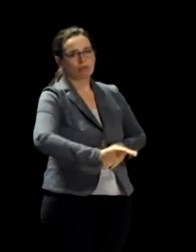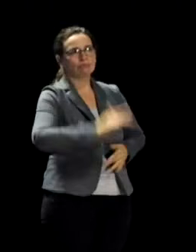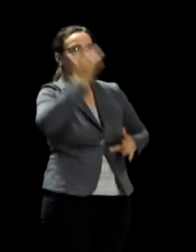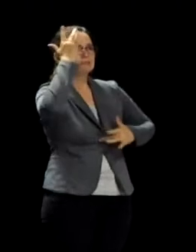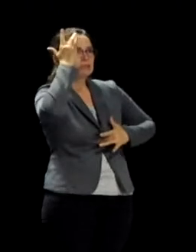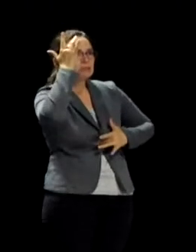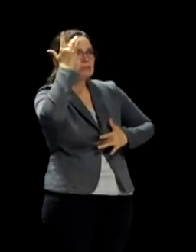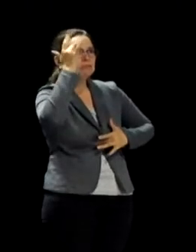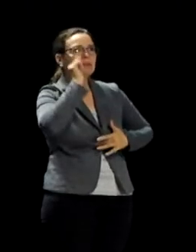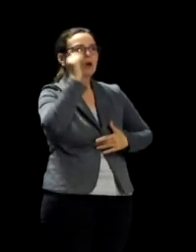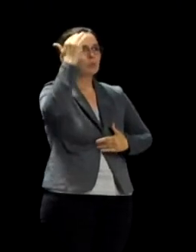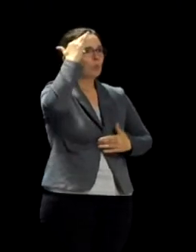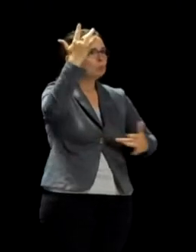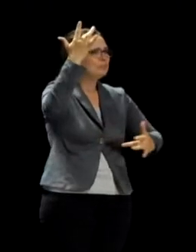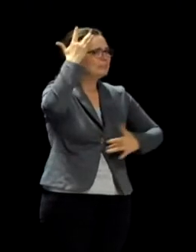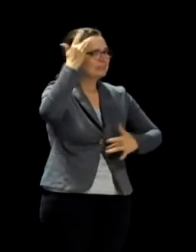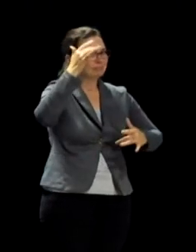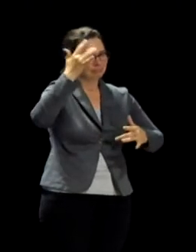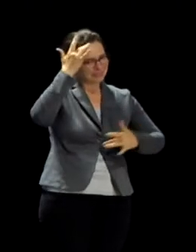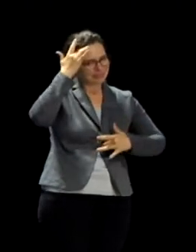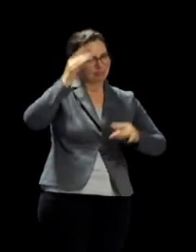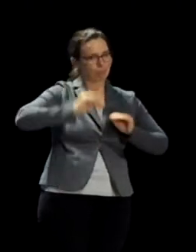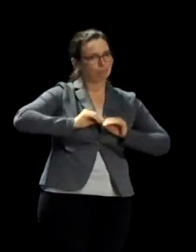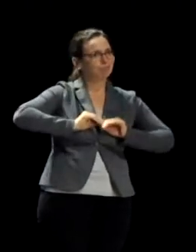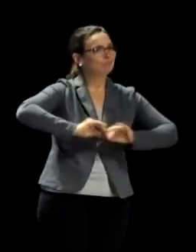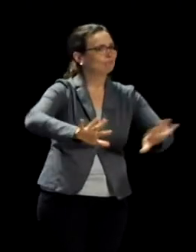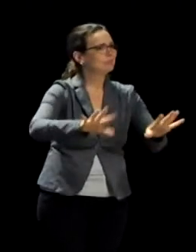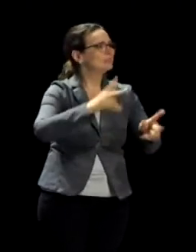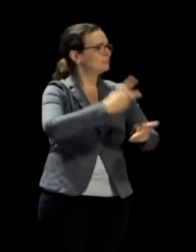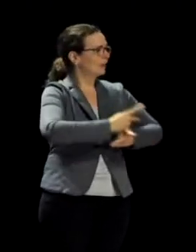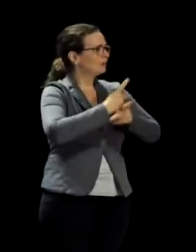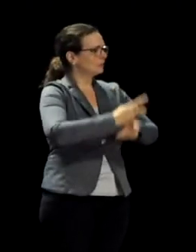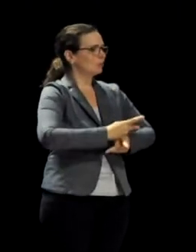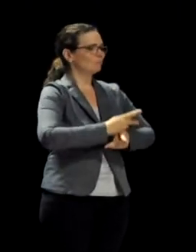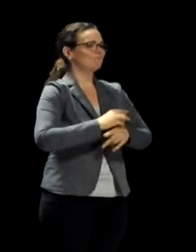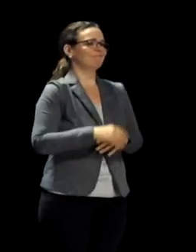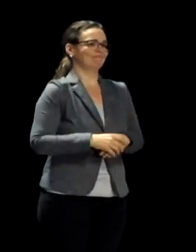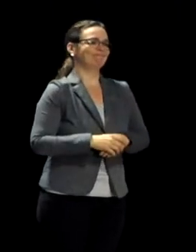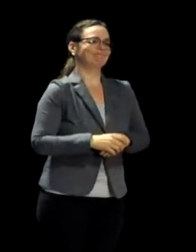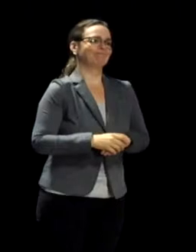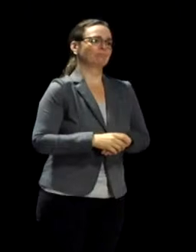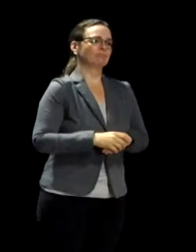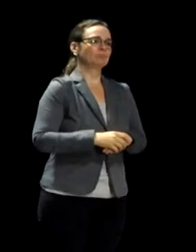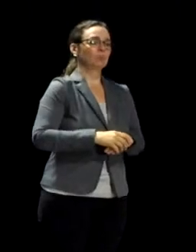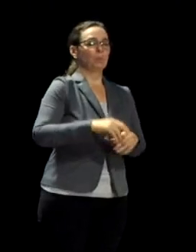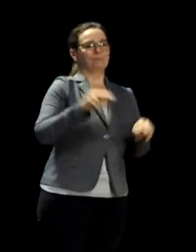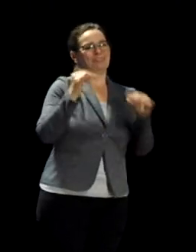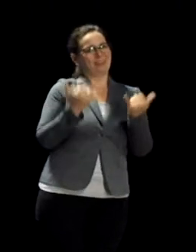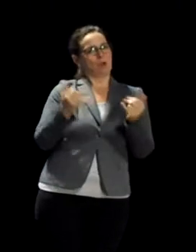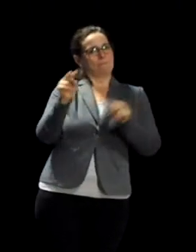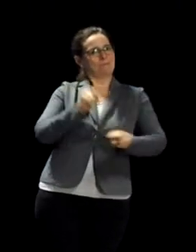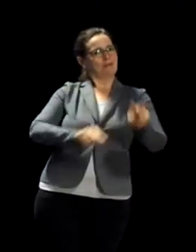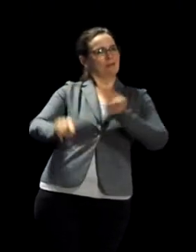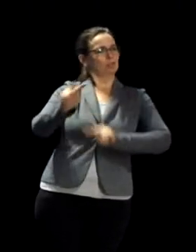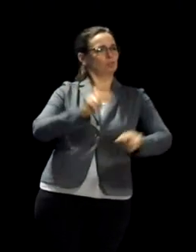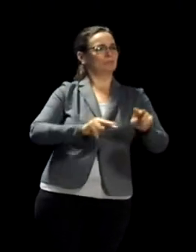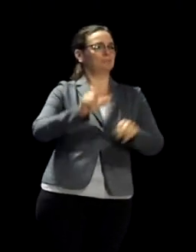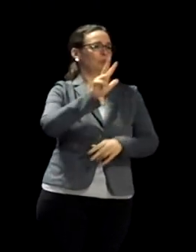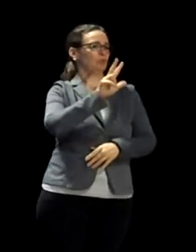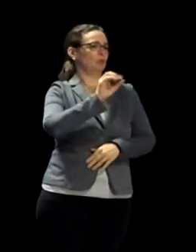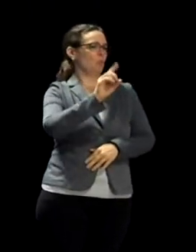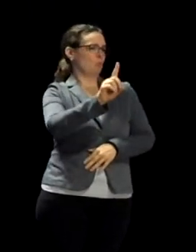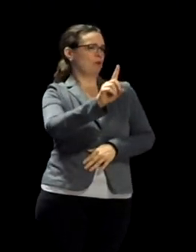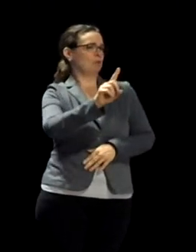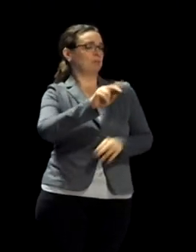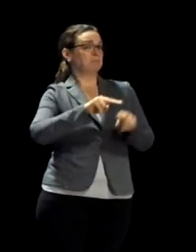since yesterday. The last time we had 300 active cases, it was April 30th. So very good news there.